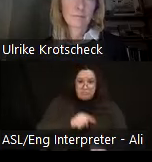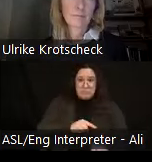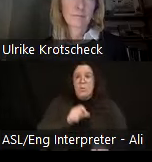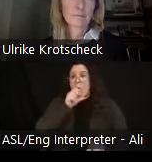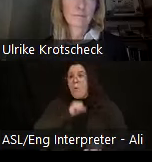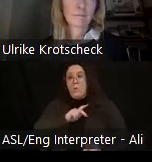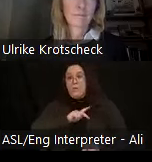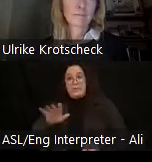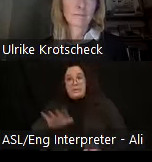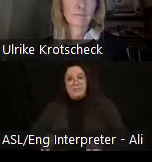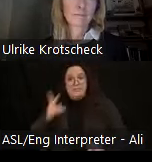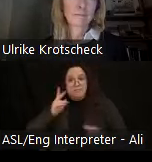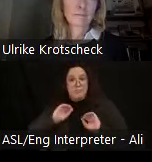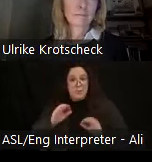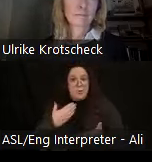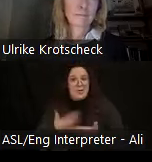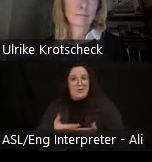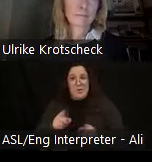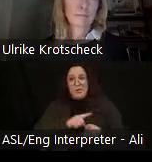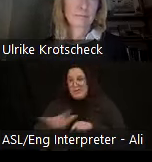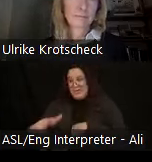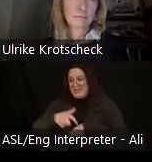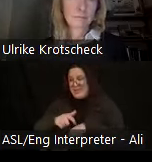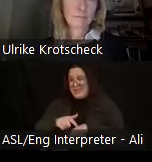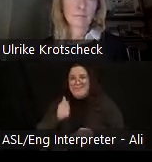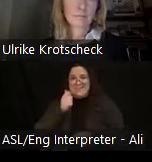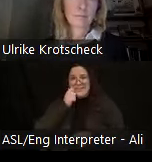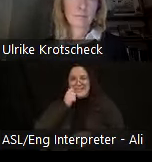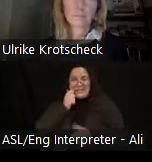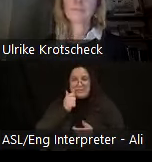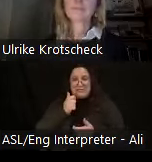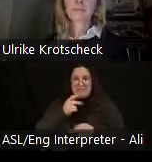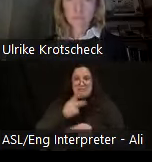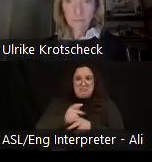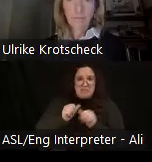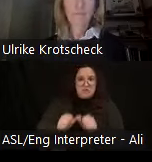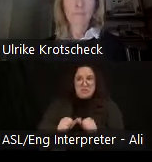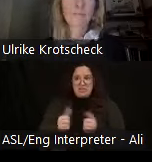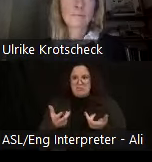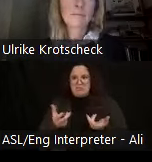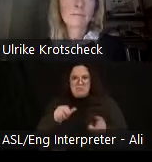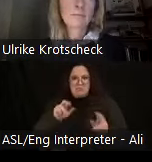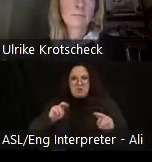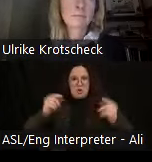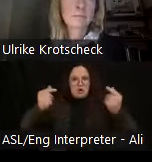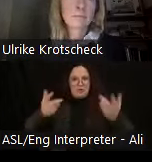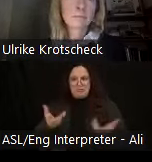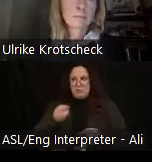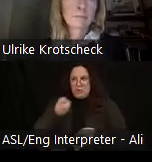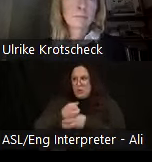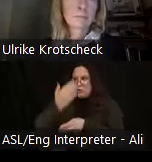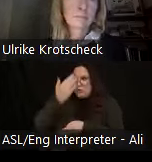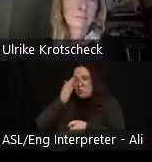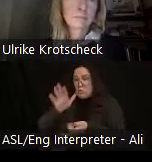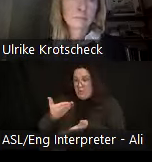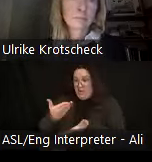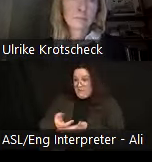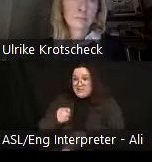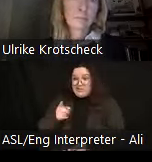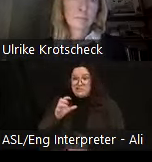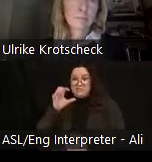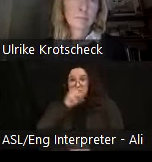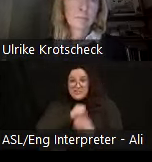see evidence, but that is also a time where we don't have great skin preservation. So it's hard to know if that evidence is